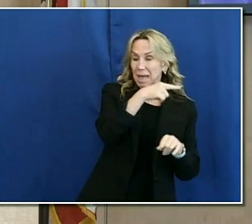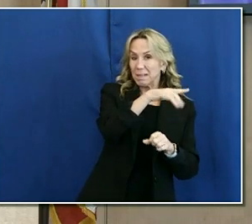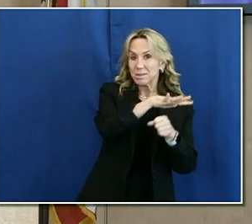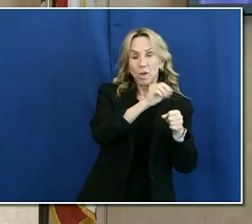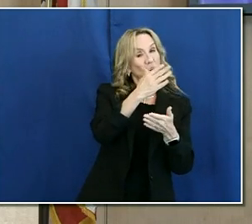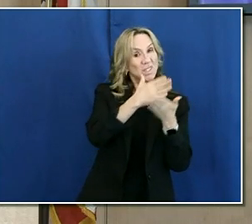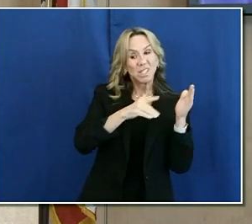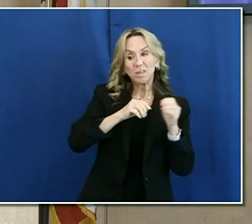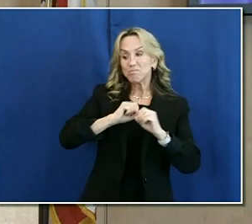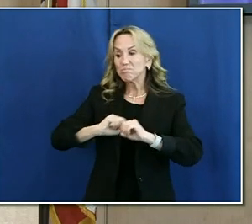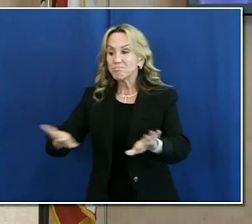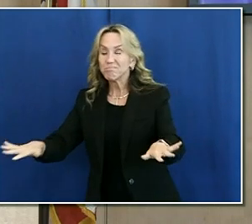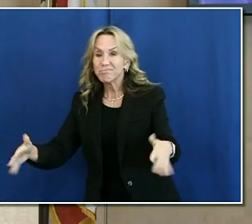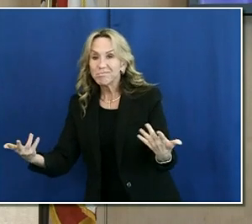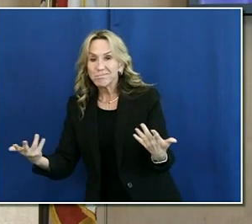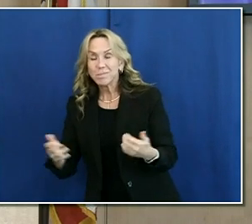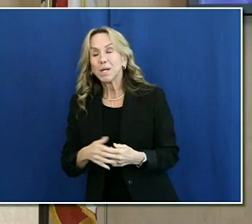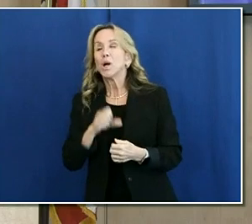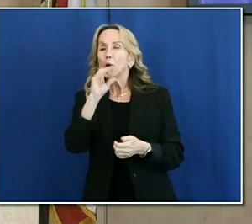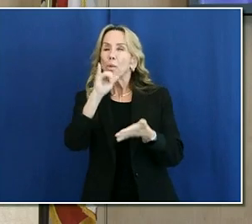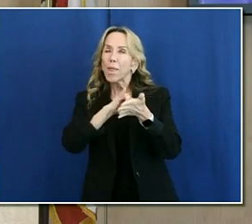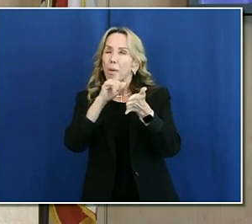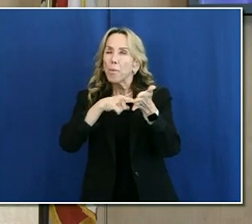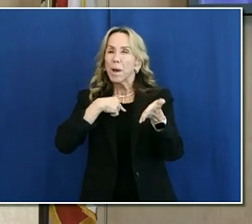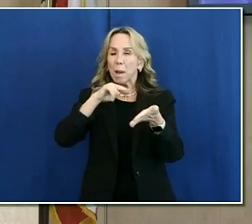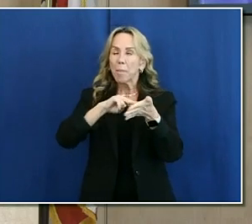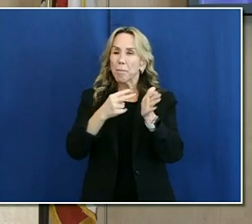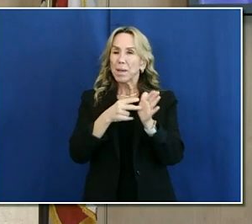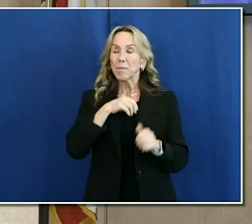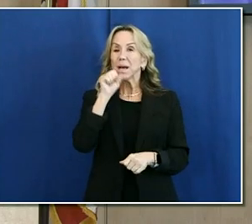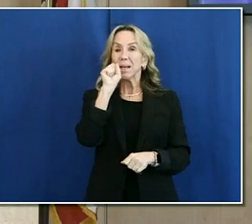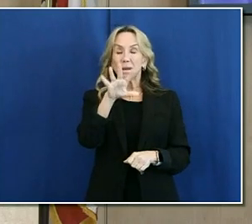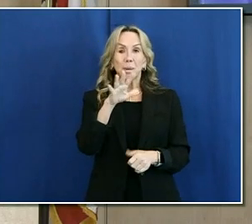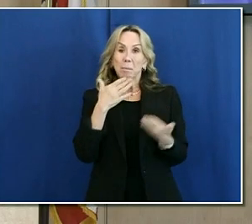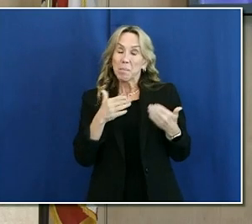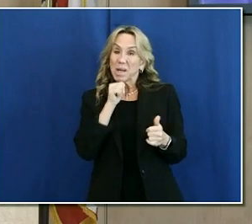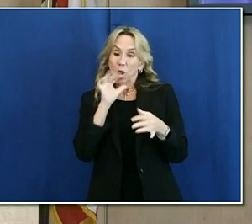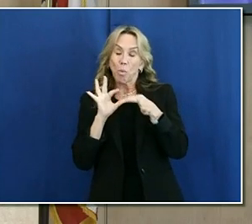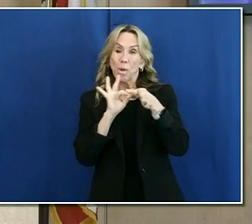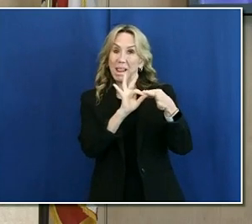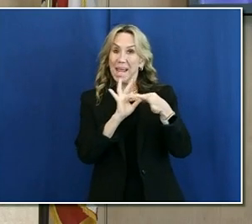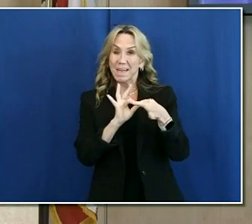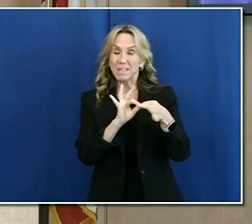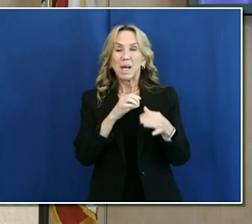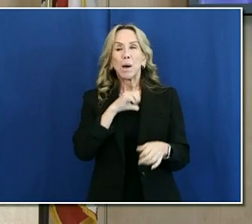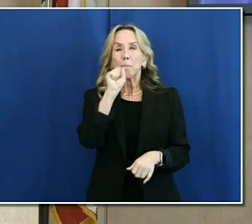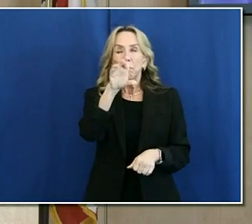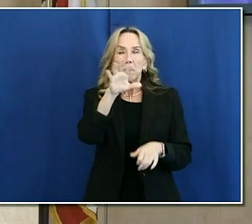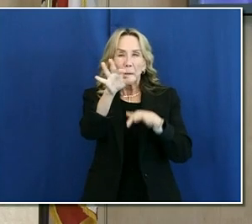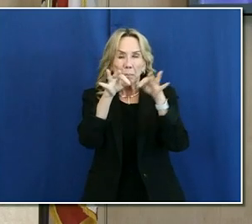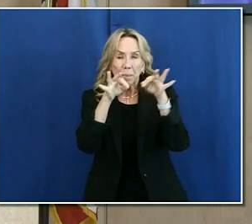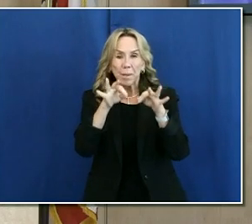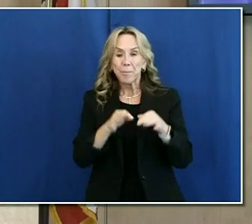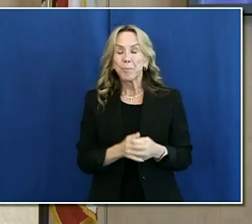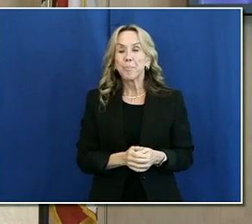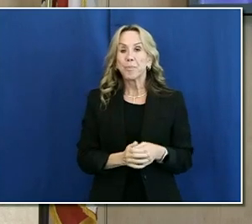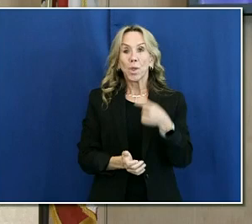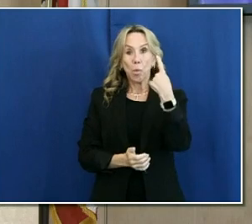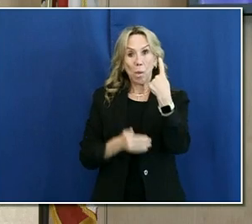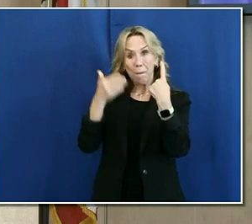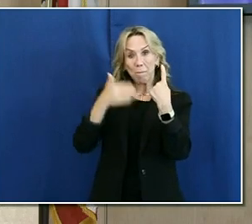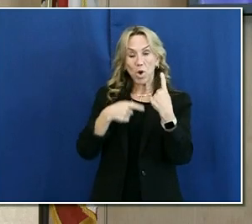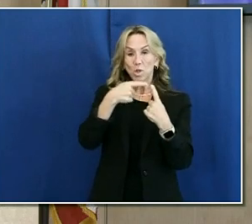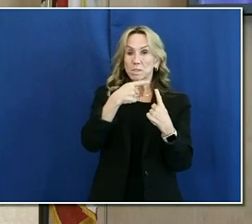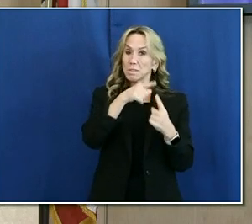example of what I mean about how cases may not be related is as follows. We had one individual who lives off